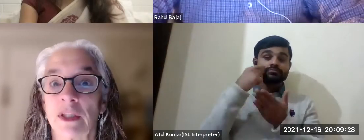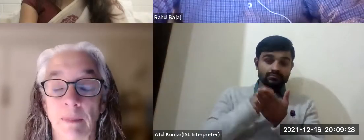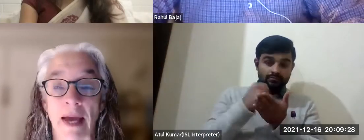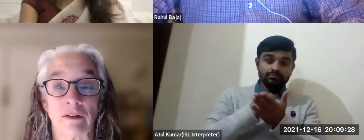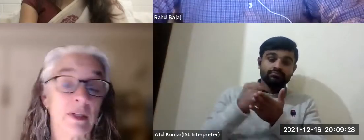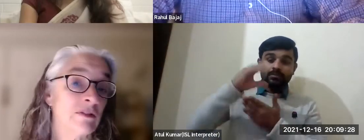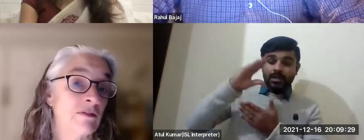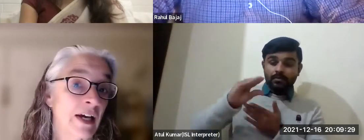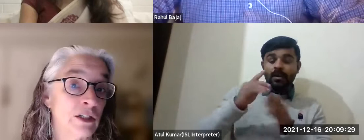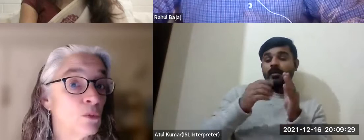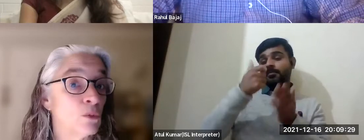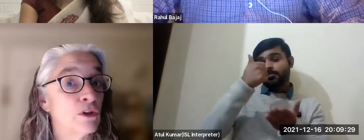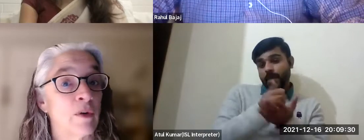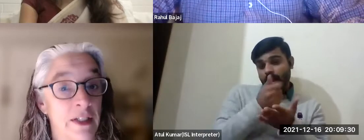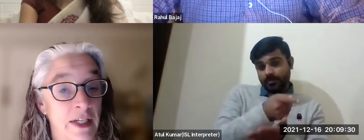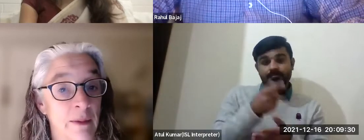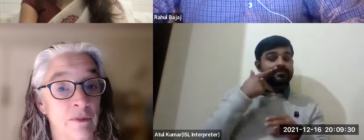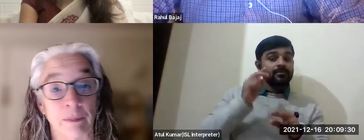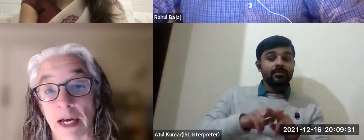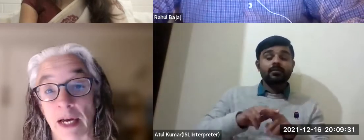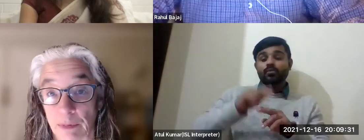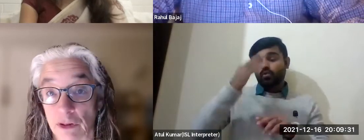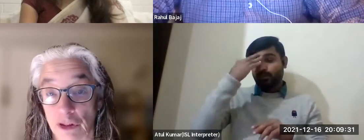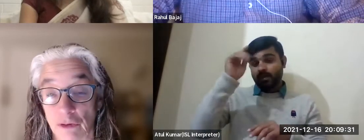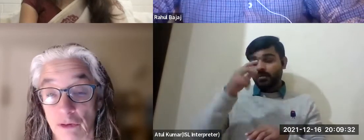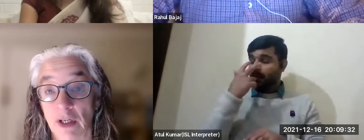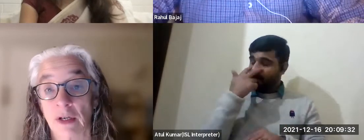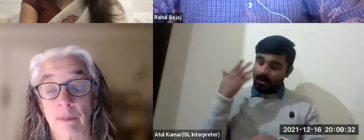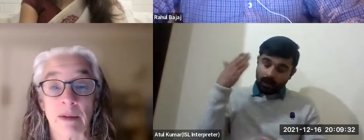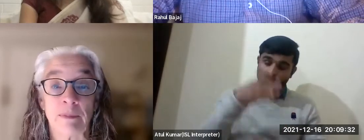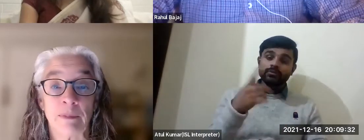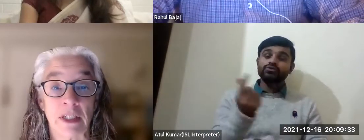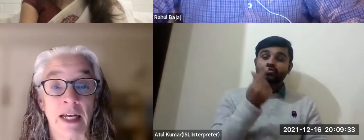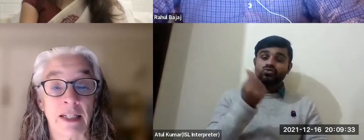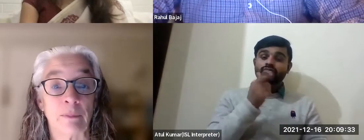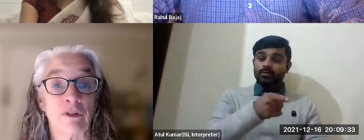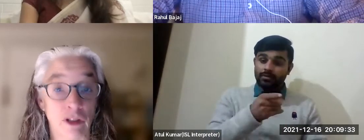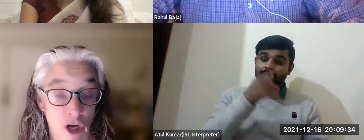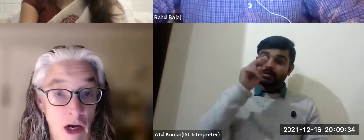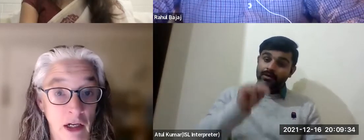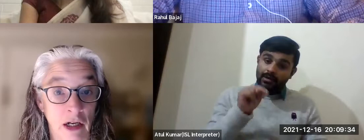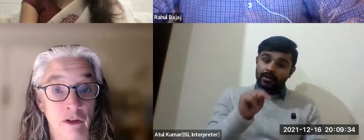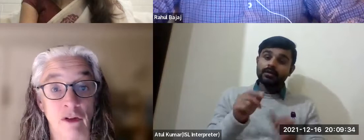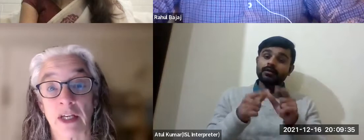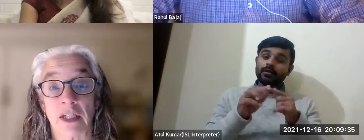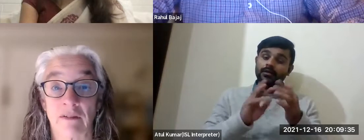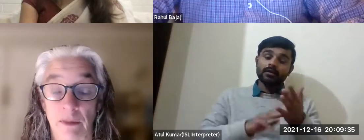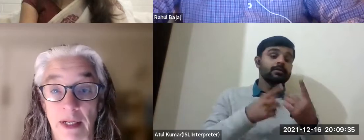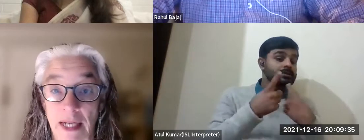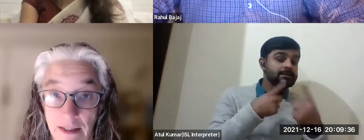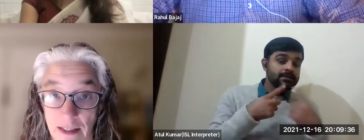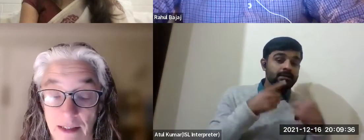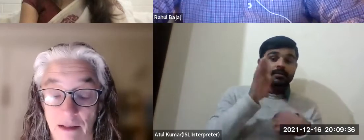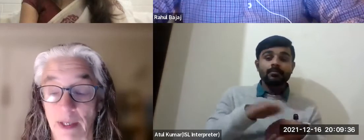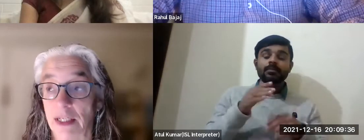negotiating with the banks, because in fact, there were no ATMs that blind people could use. Blind people need ATMs to talk so they can have